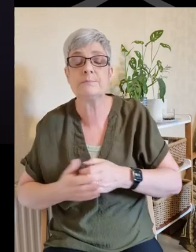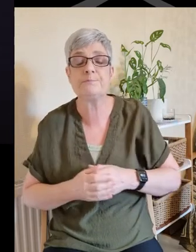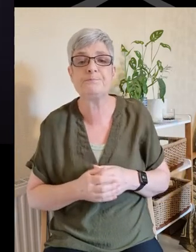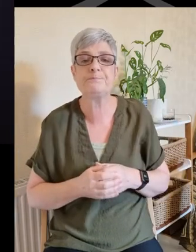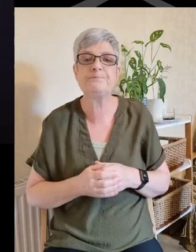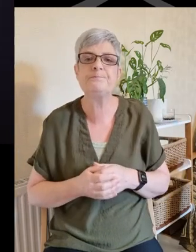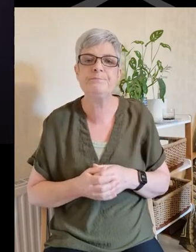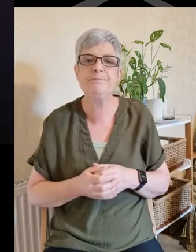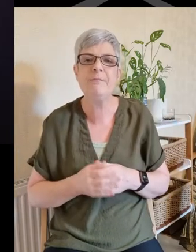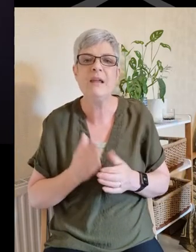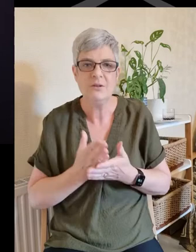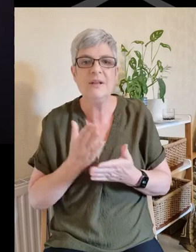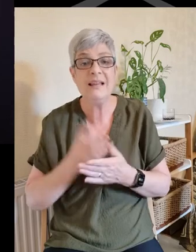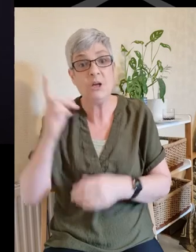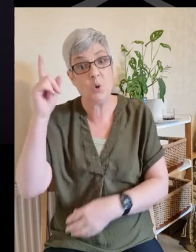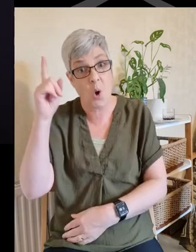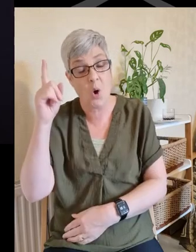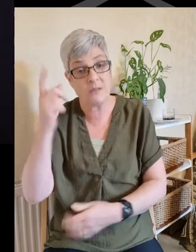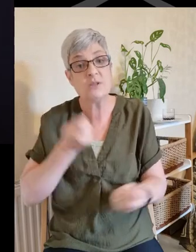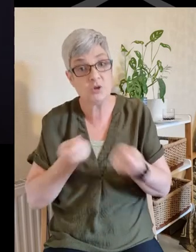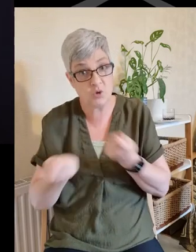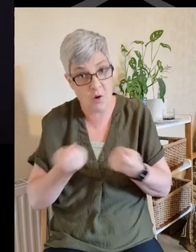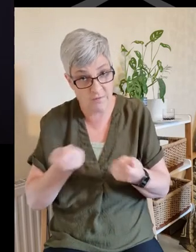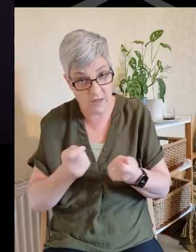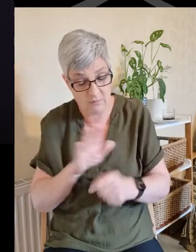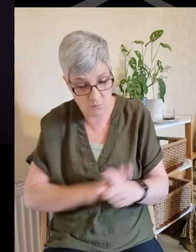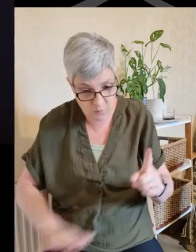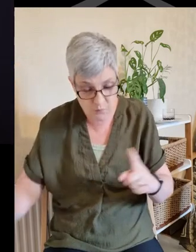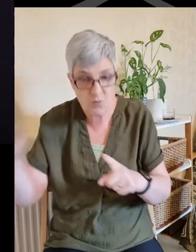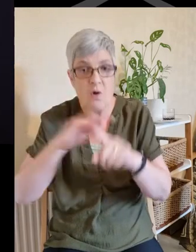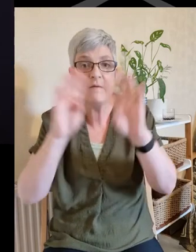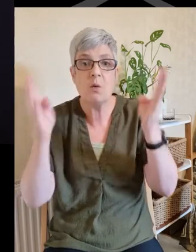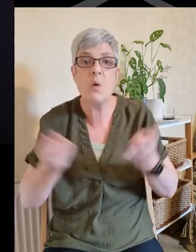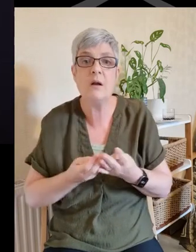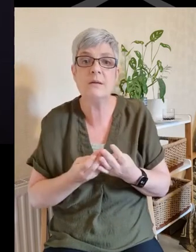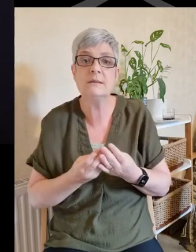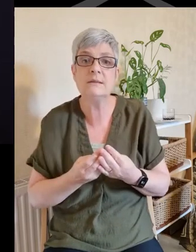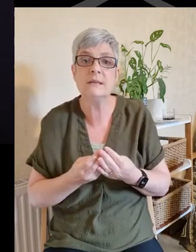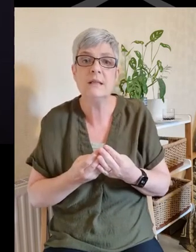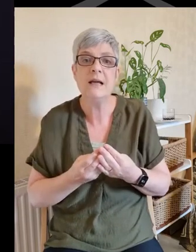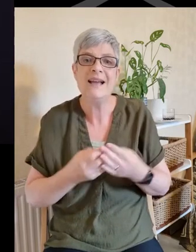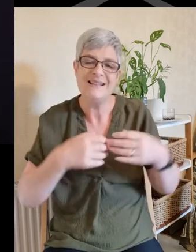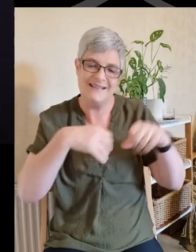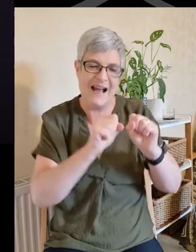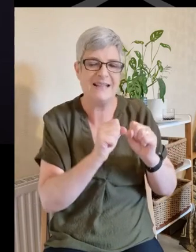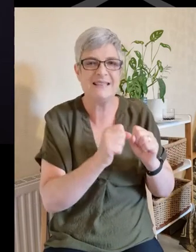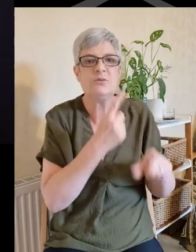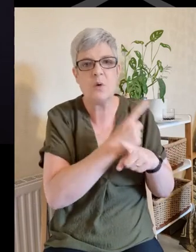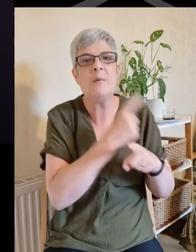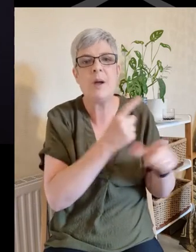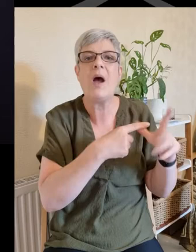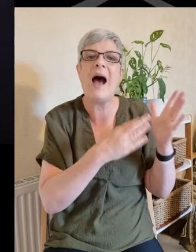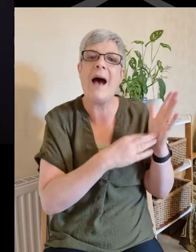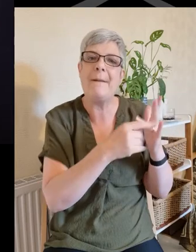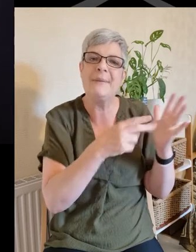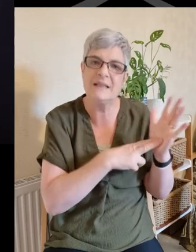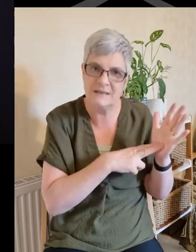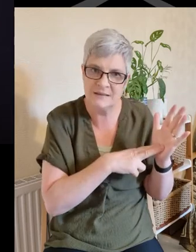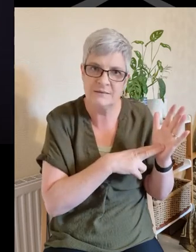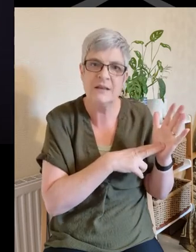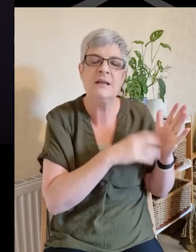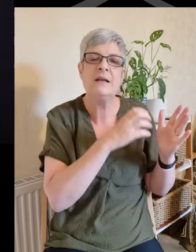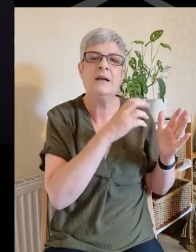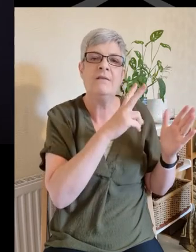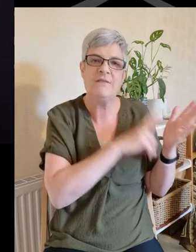You see, God is sovereign over all the world, beginning then with a word against Ammon in verses 1 to 7 of